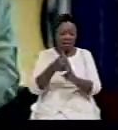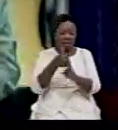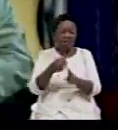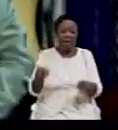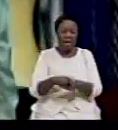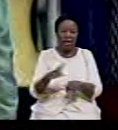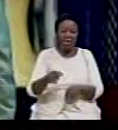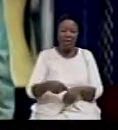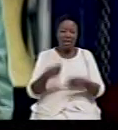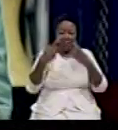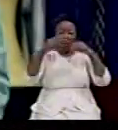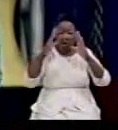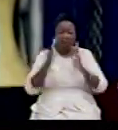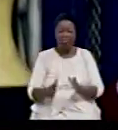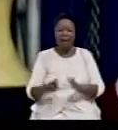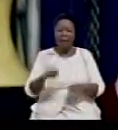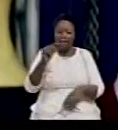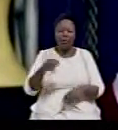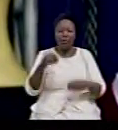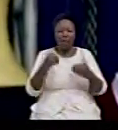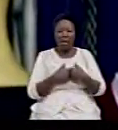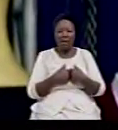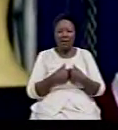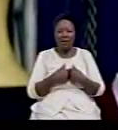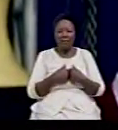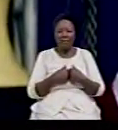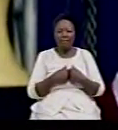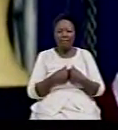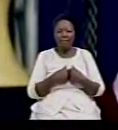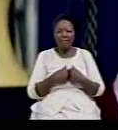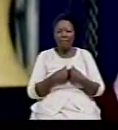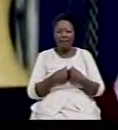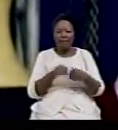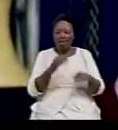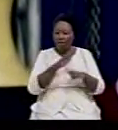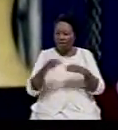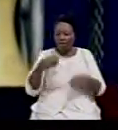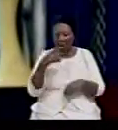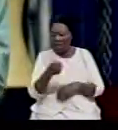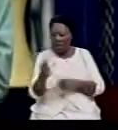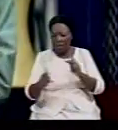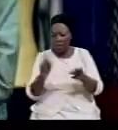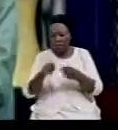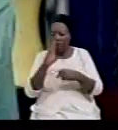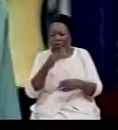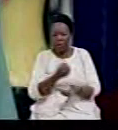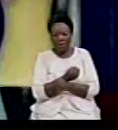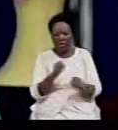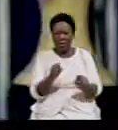the proclaimer must have. You tell other people to be saved, are you